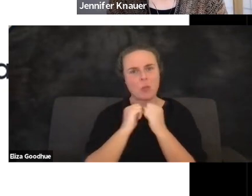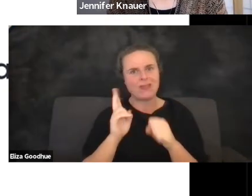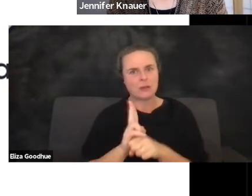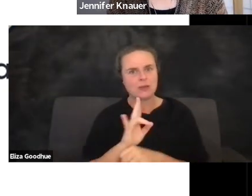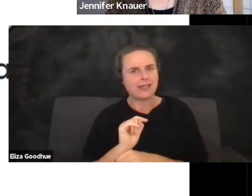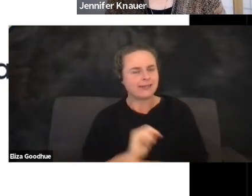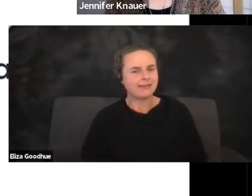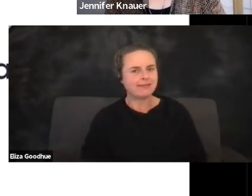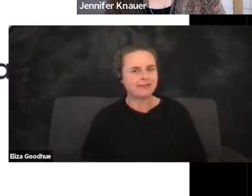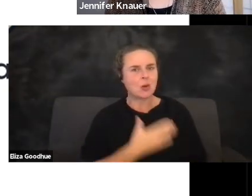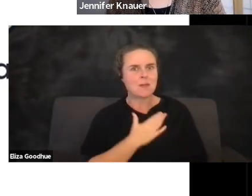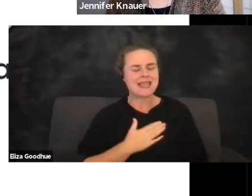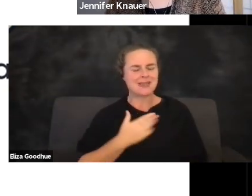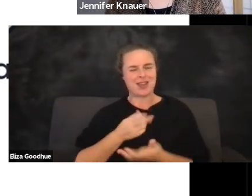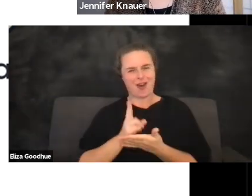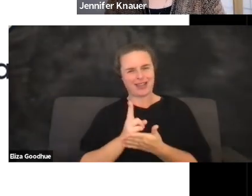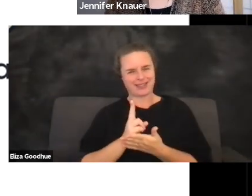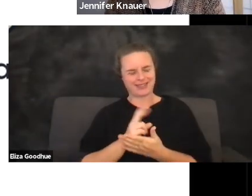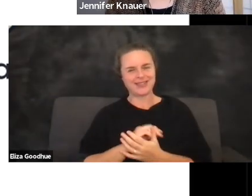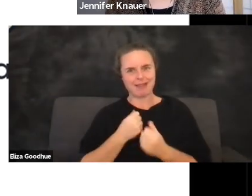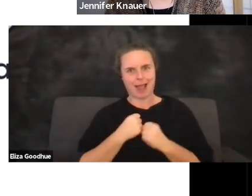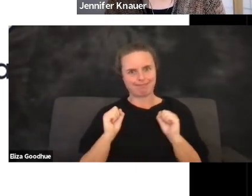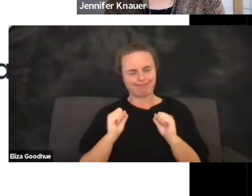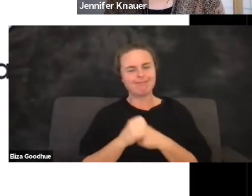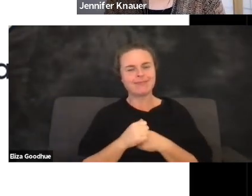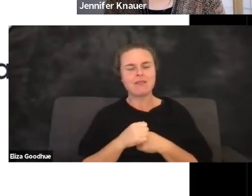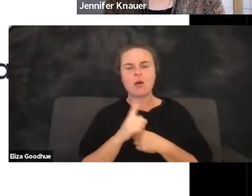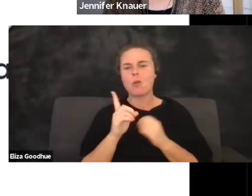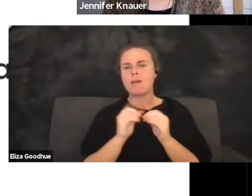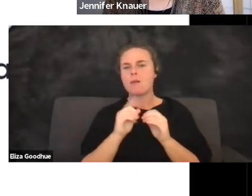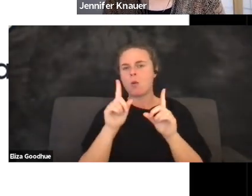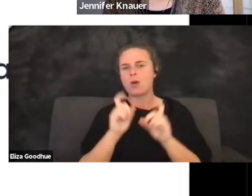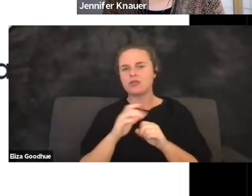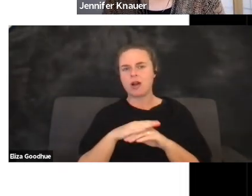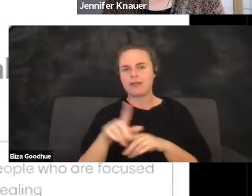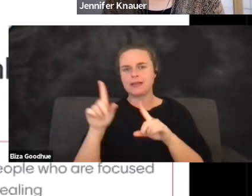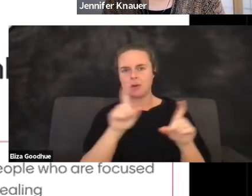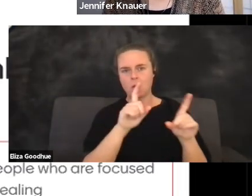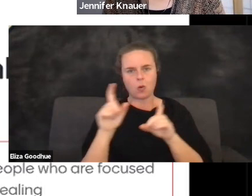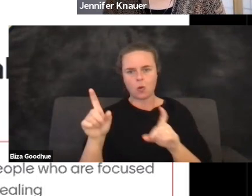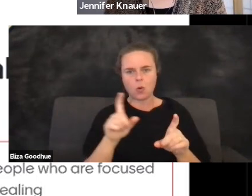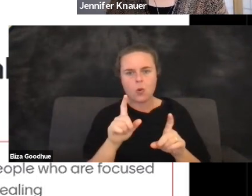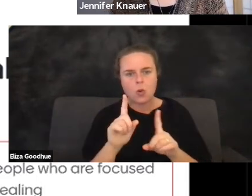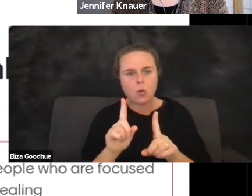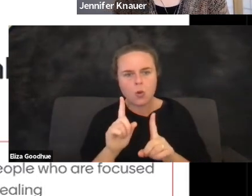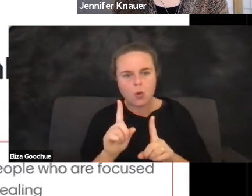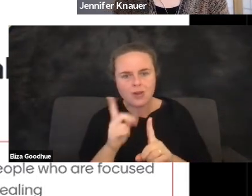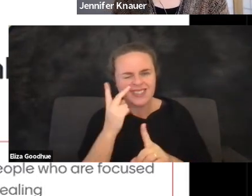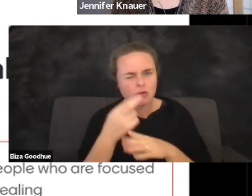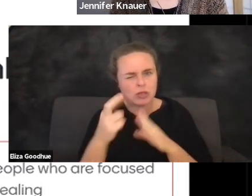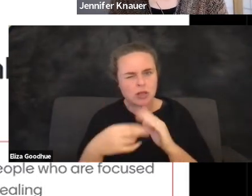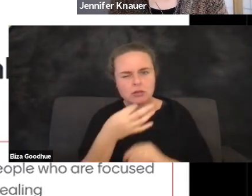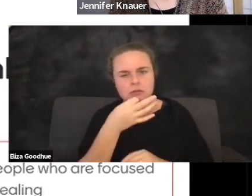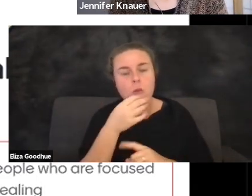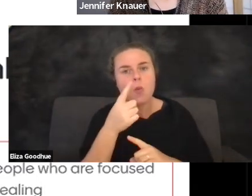candid. I have one more question on this poll that I'll go to so that we can see the results if they're popping up. And that's just one